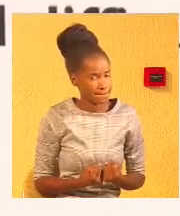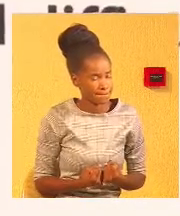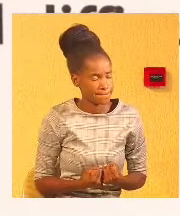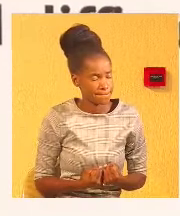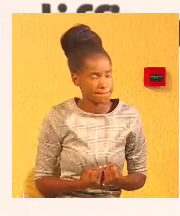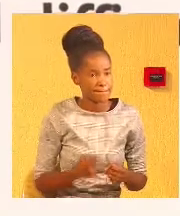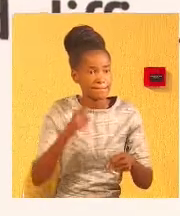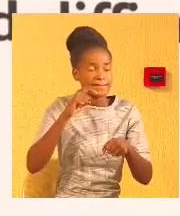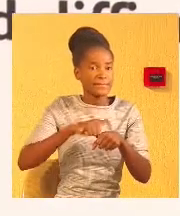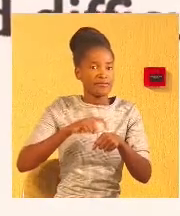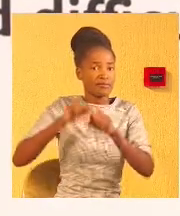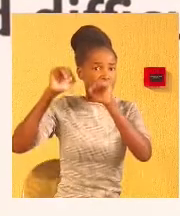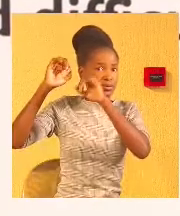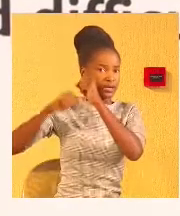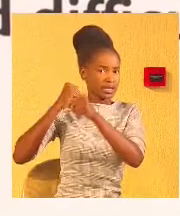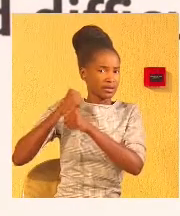during the drought period,